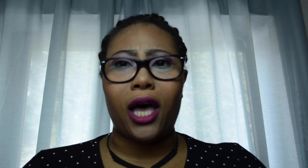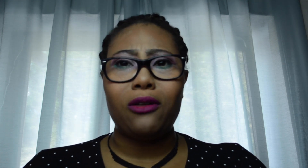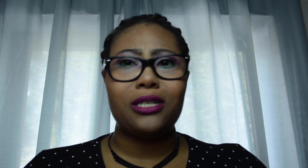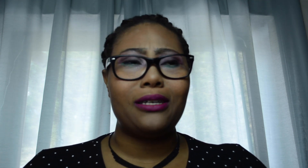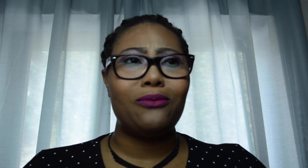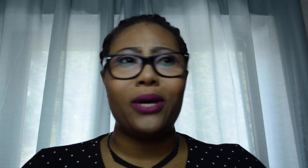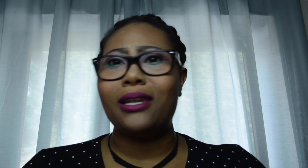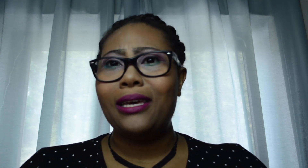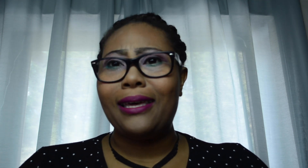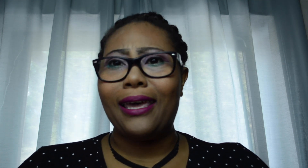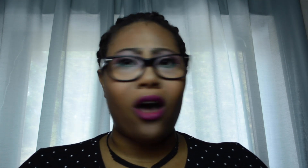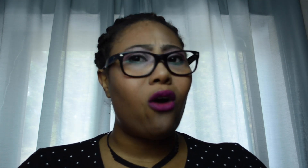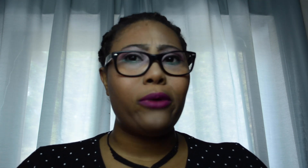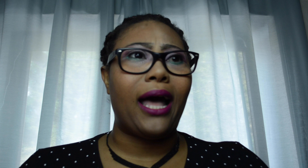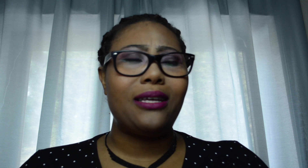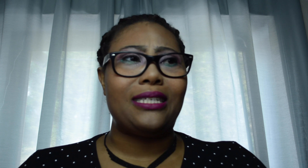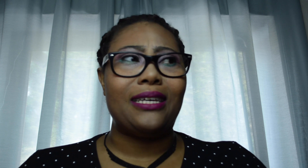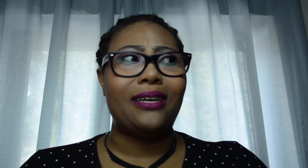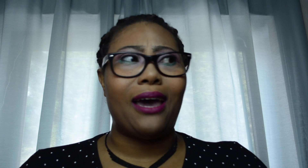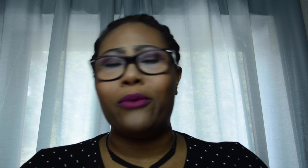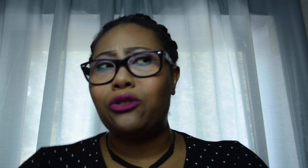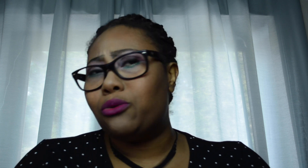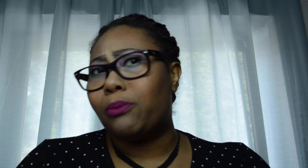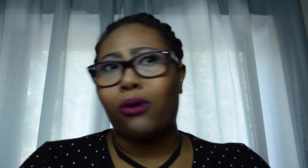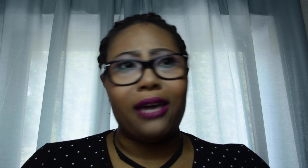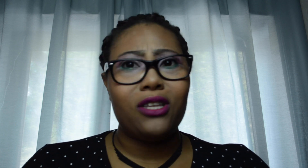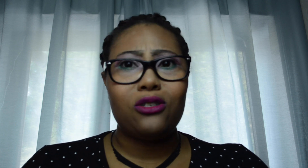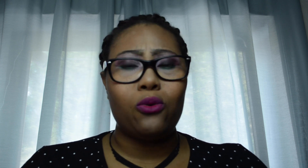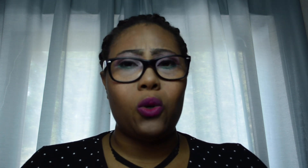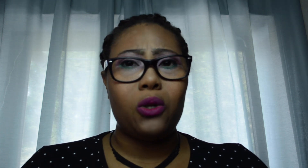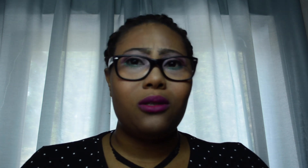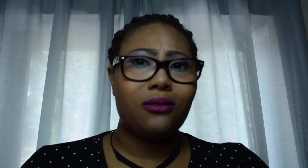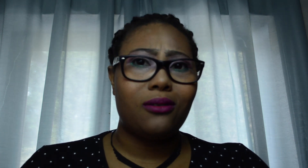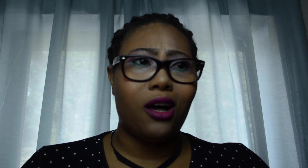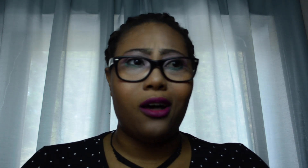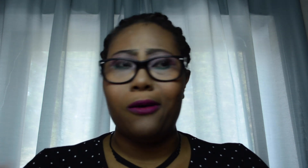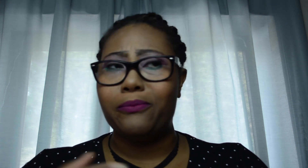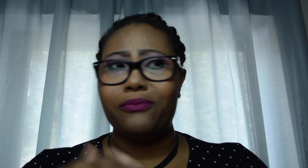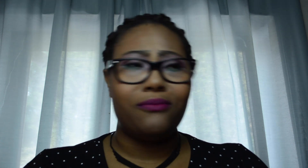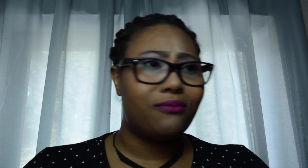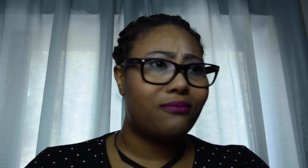normal childhood, when in all reality, I went to a private school